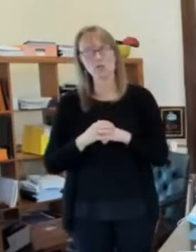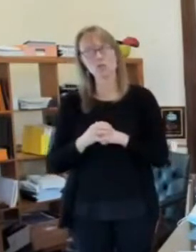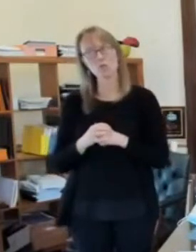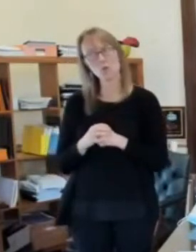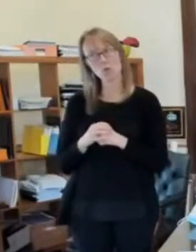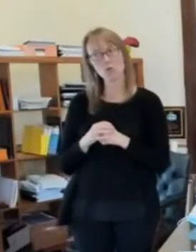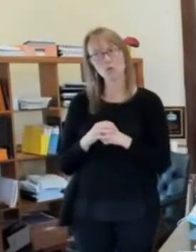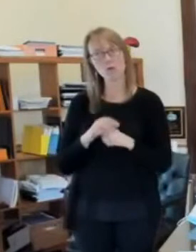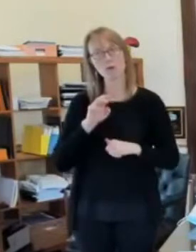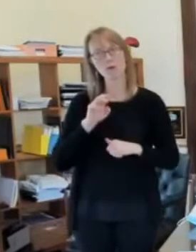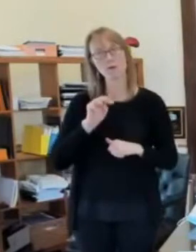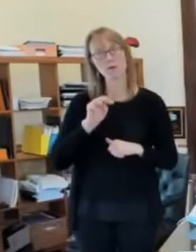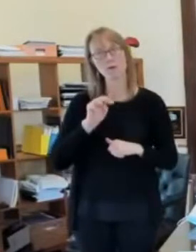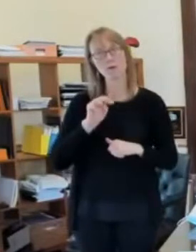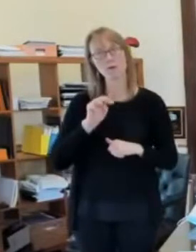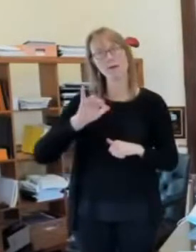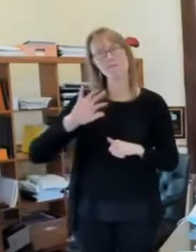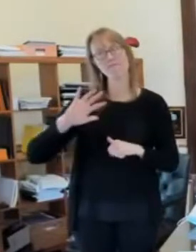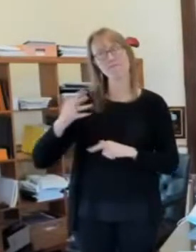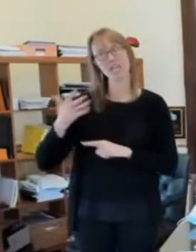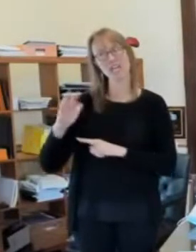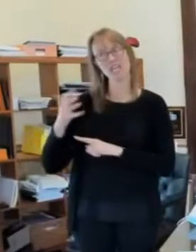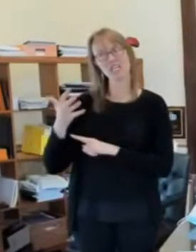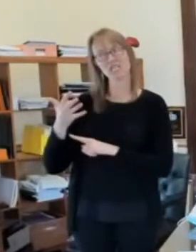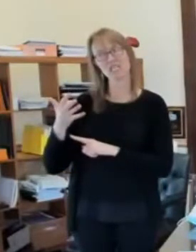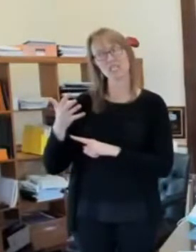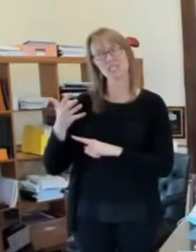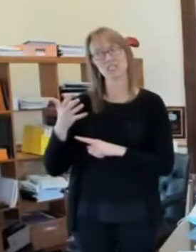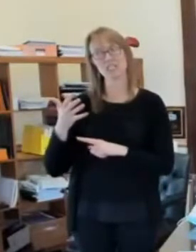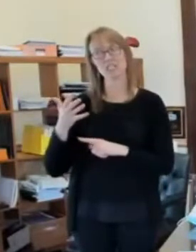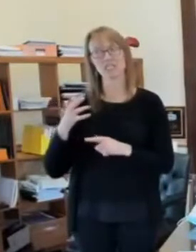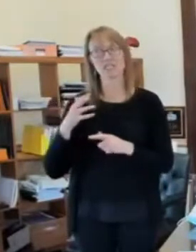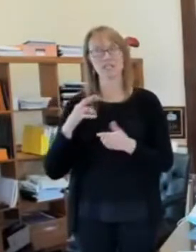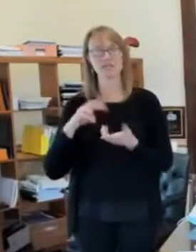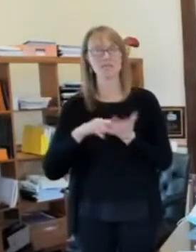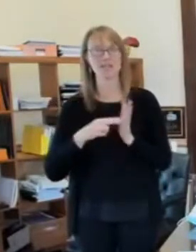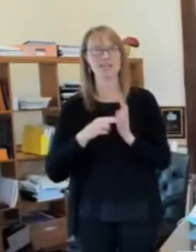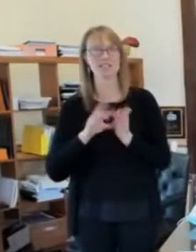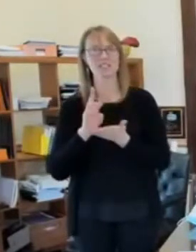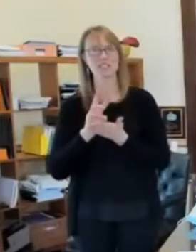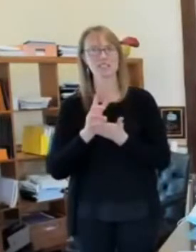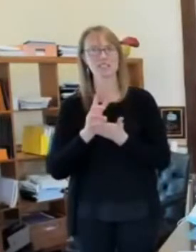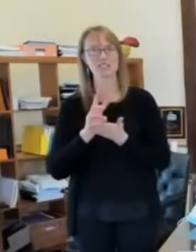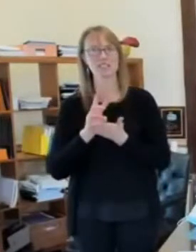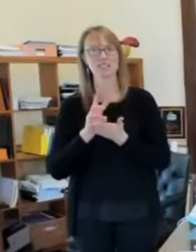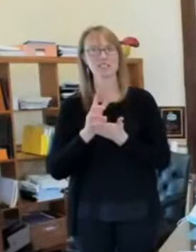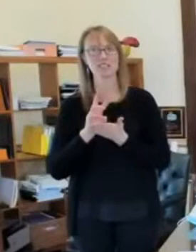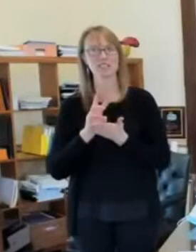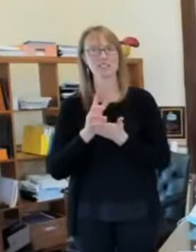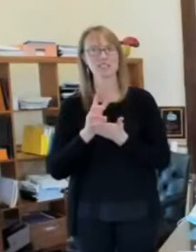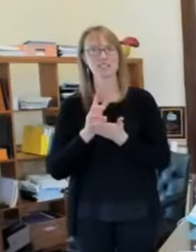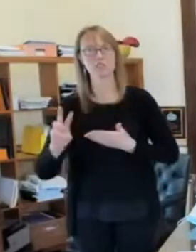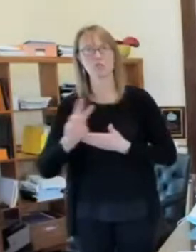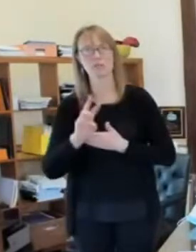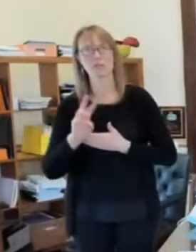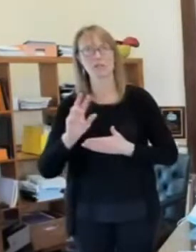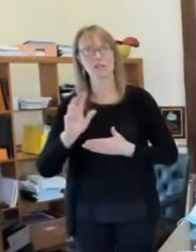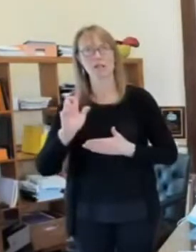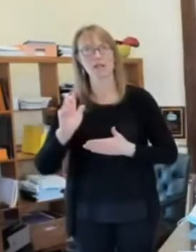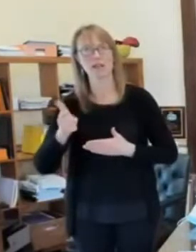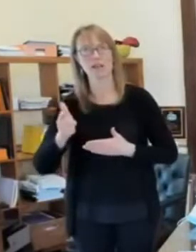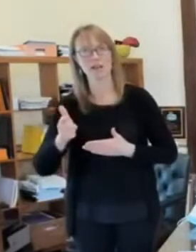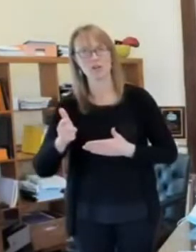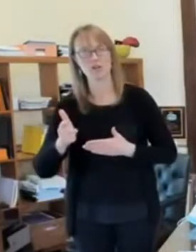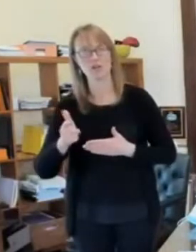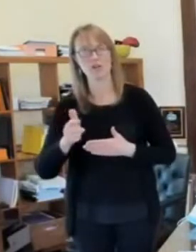about 6 weeks after that, 5th of May, St. Patrick's Day,